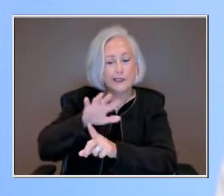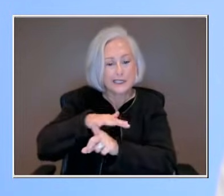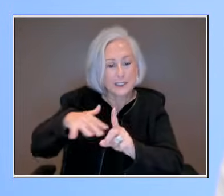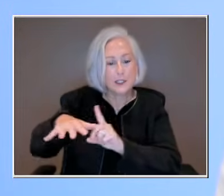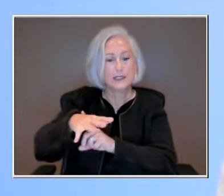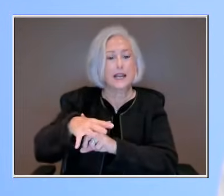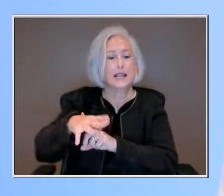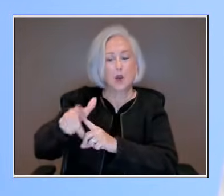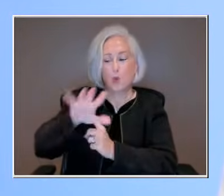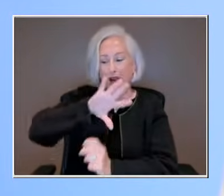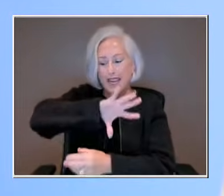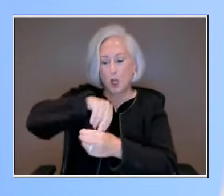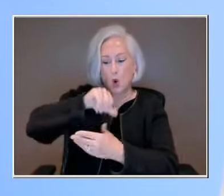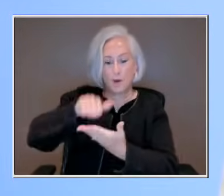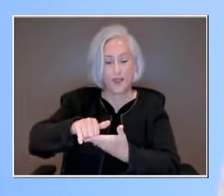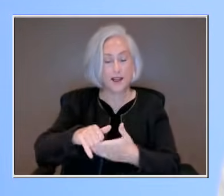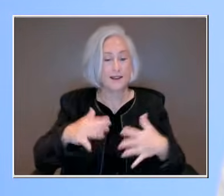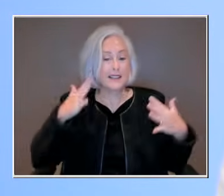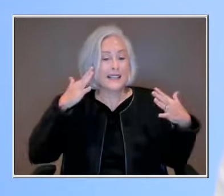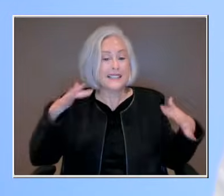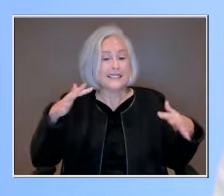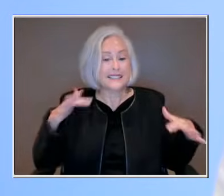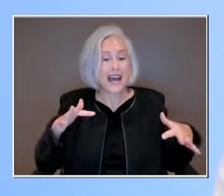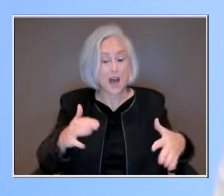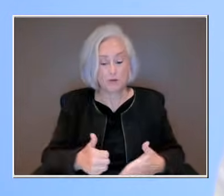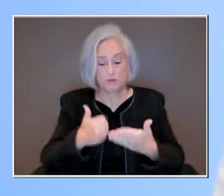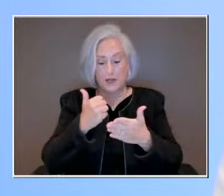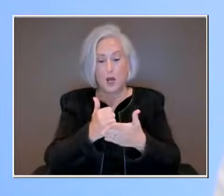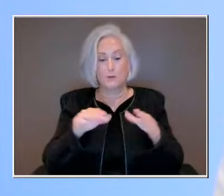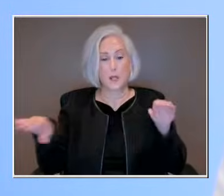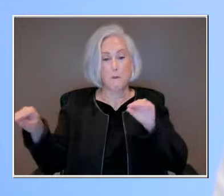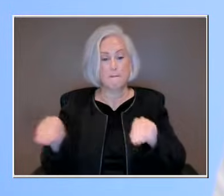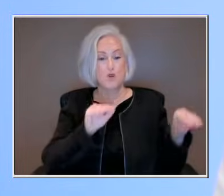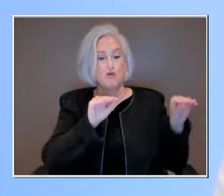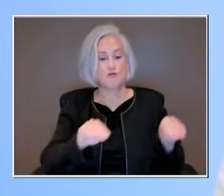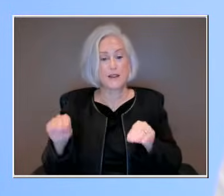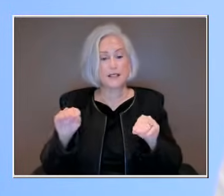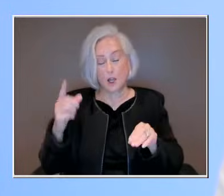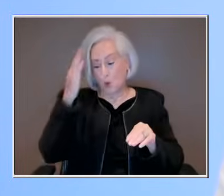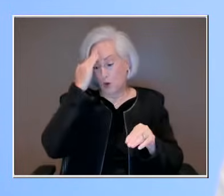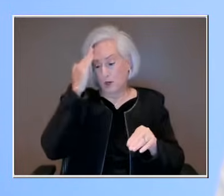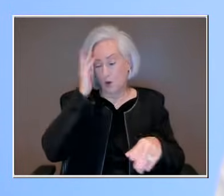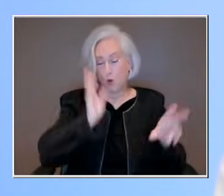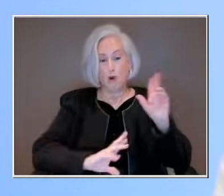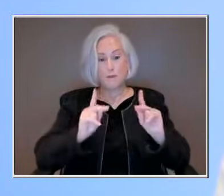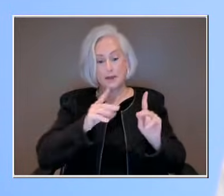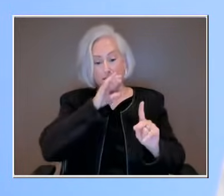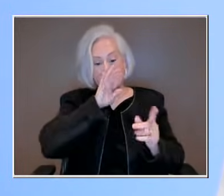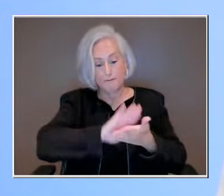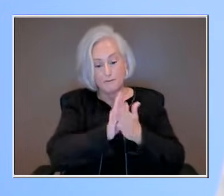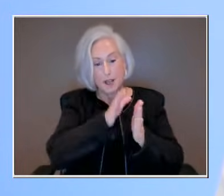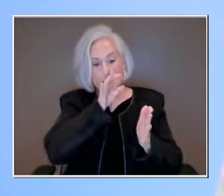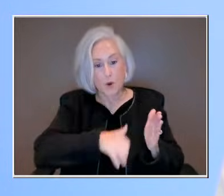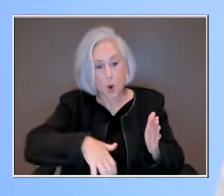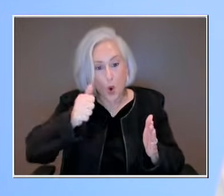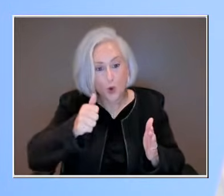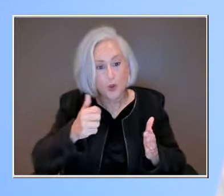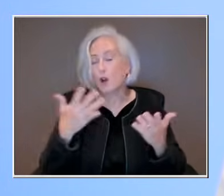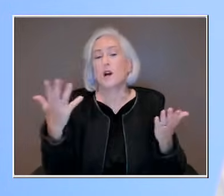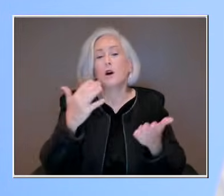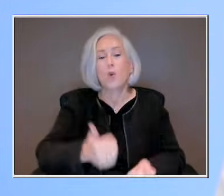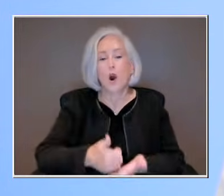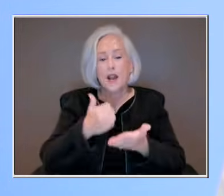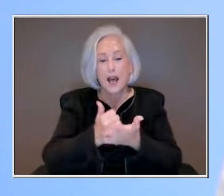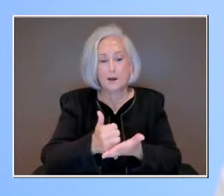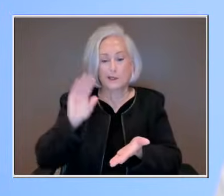sound also really helps with movement, and so we know as people age, one of the things that helps to slow the progression of memory